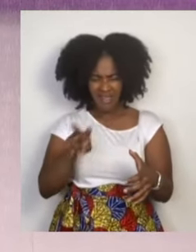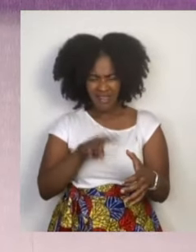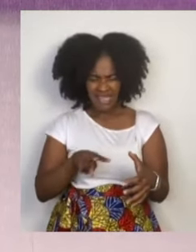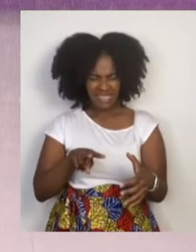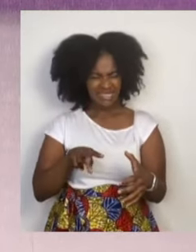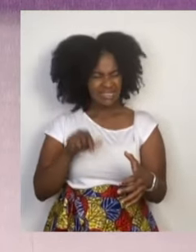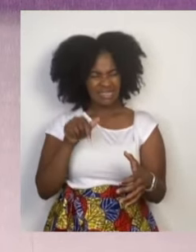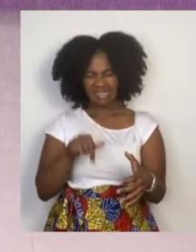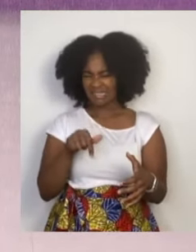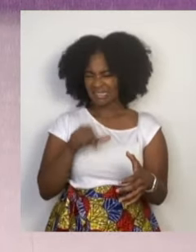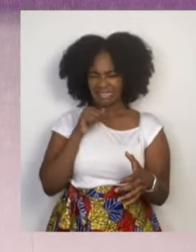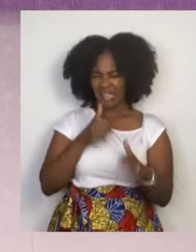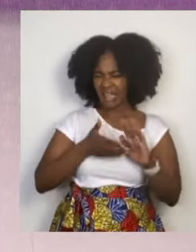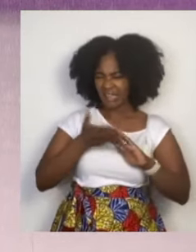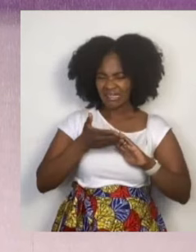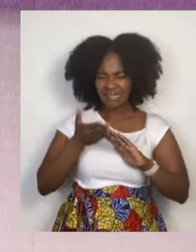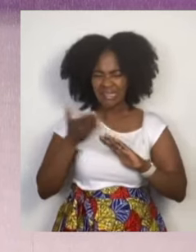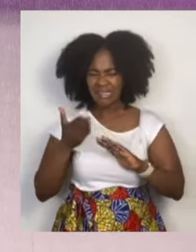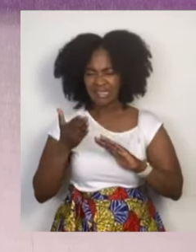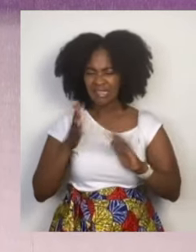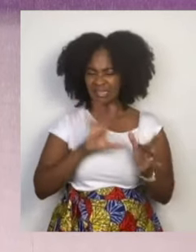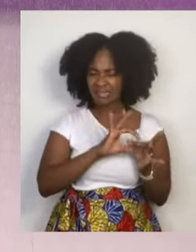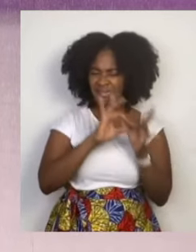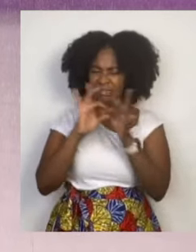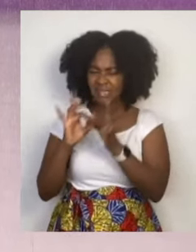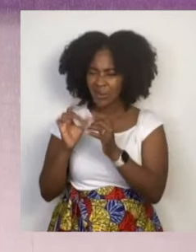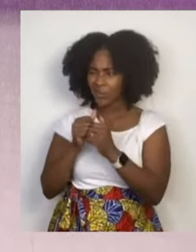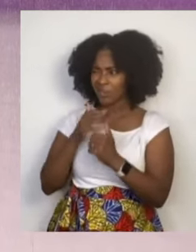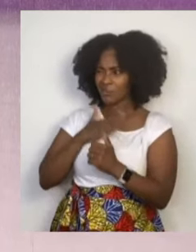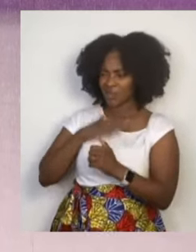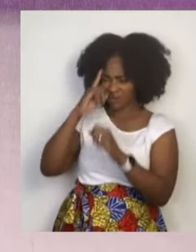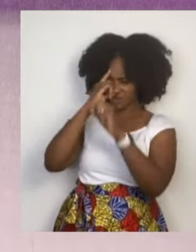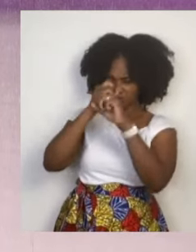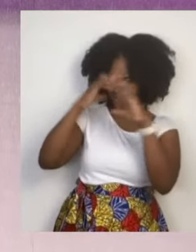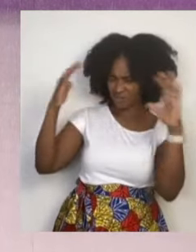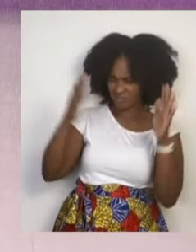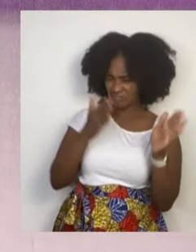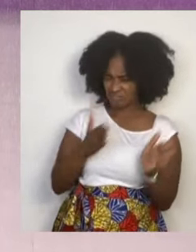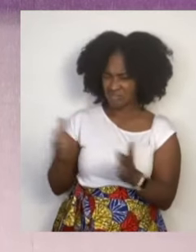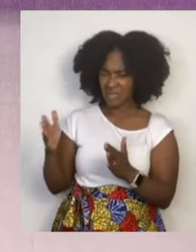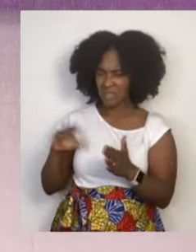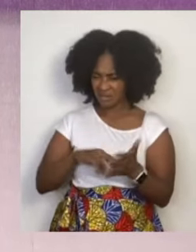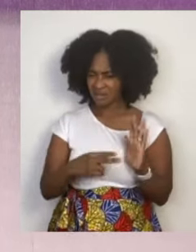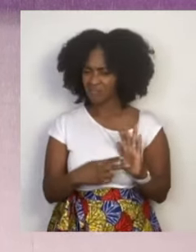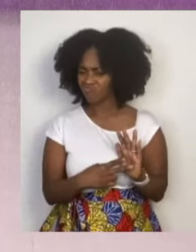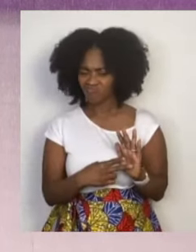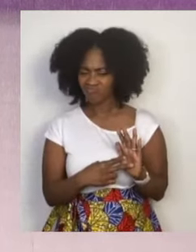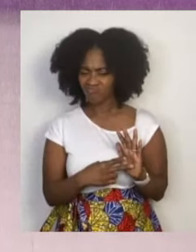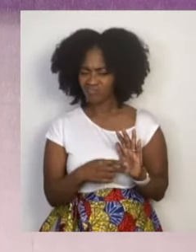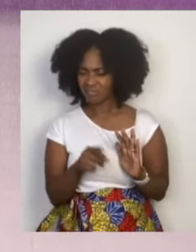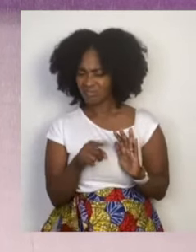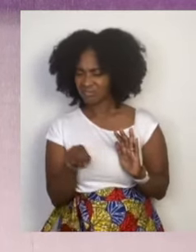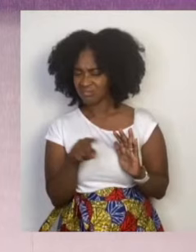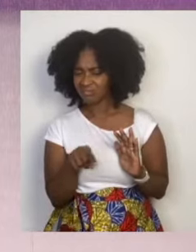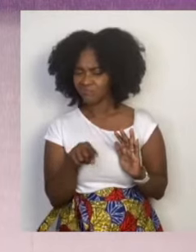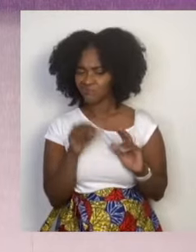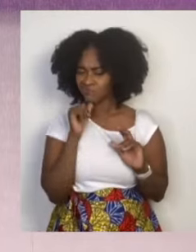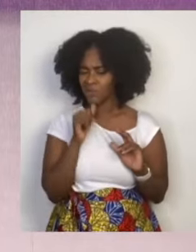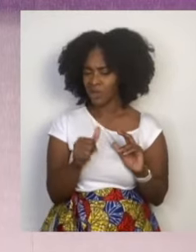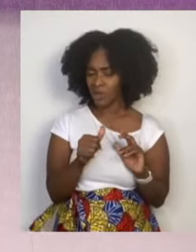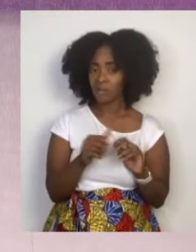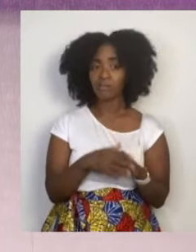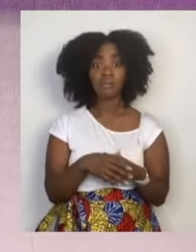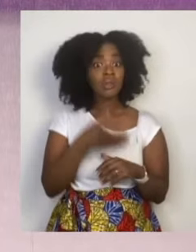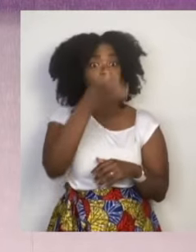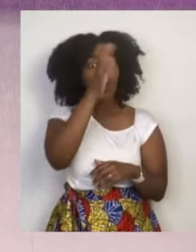is consistent with my original intent. And so God said, we're going to have to